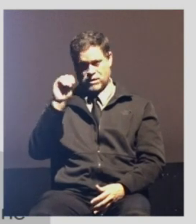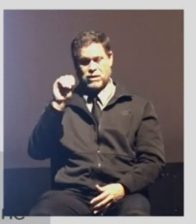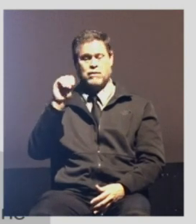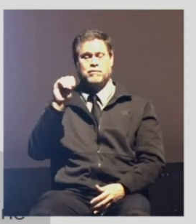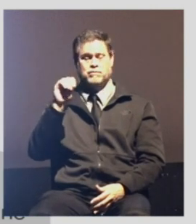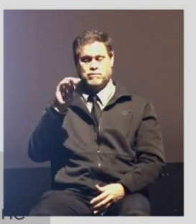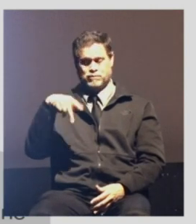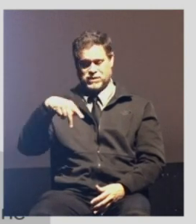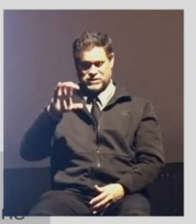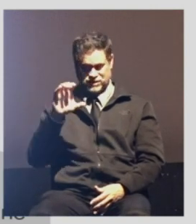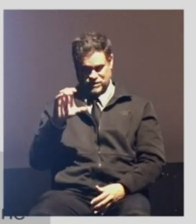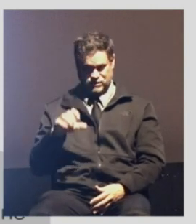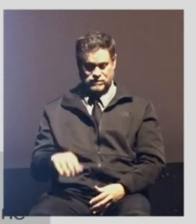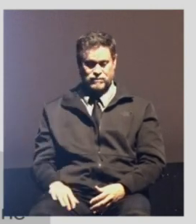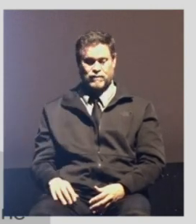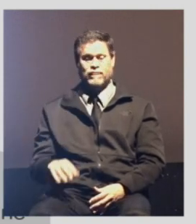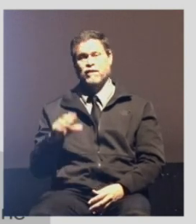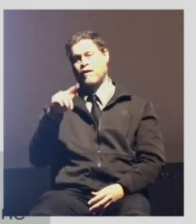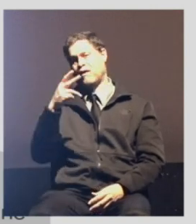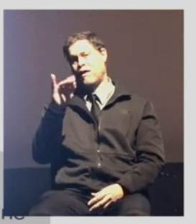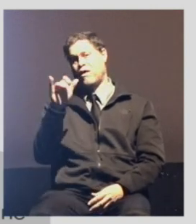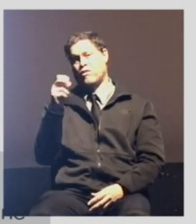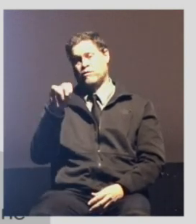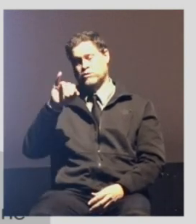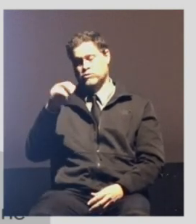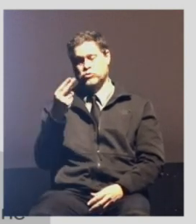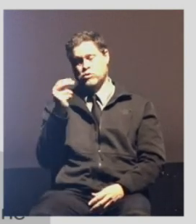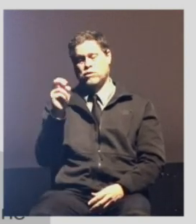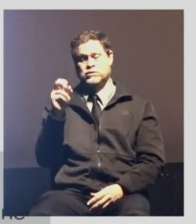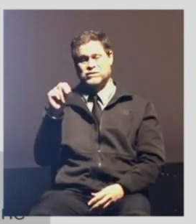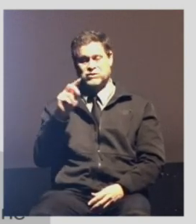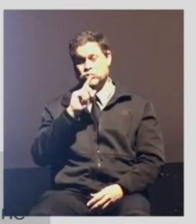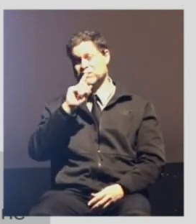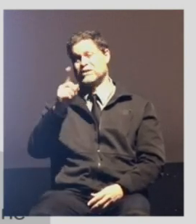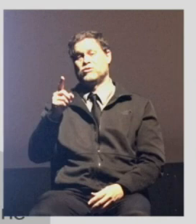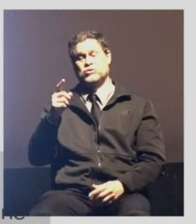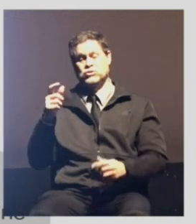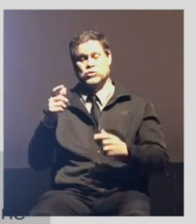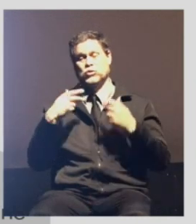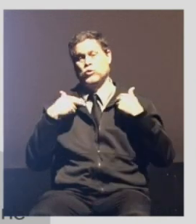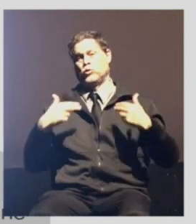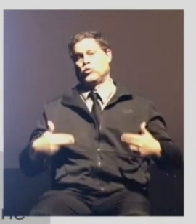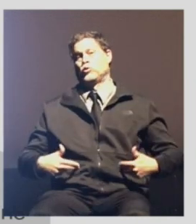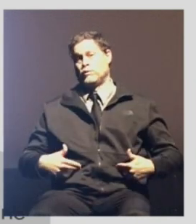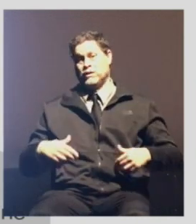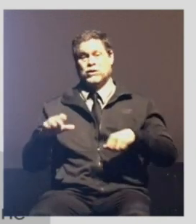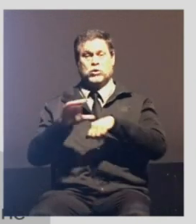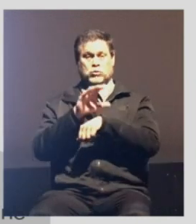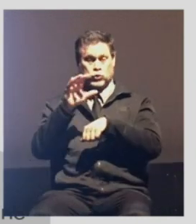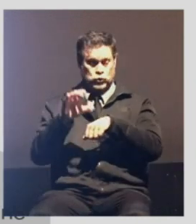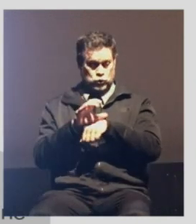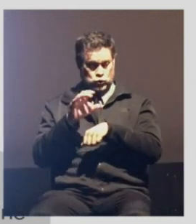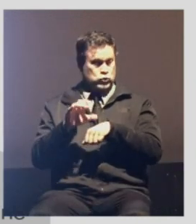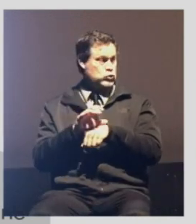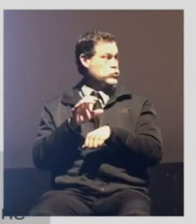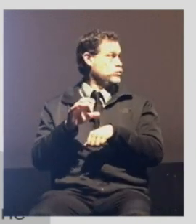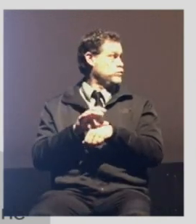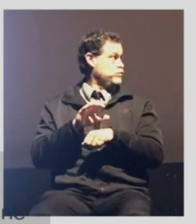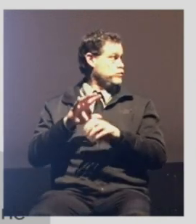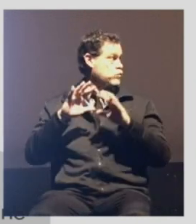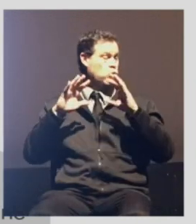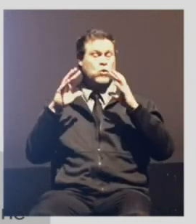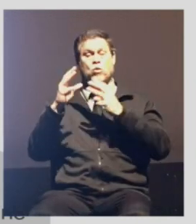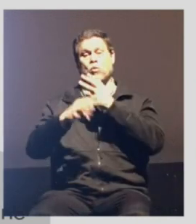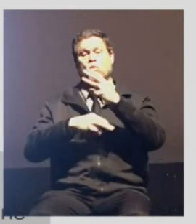PC. And of course, Katherine Johnson, she was literally the human computer. She is a